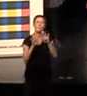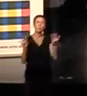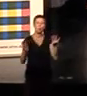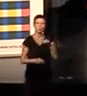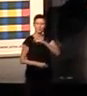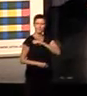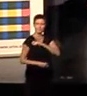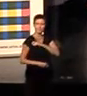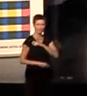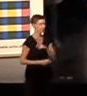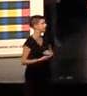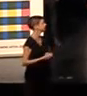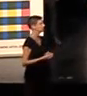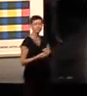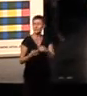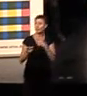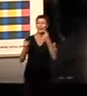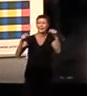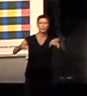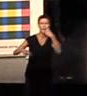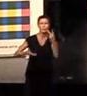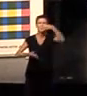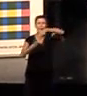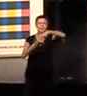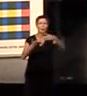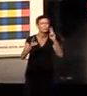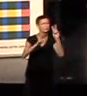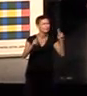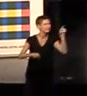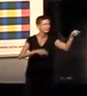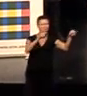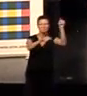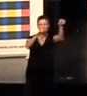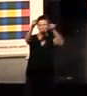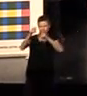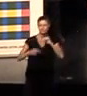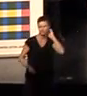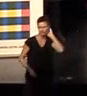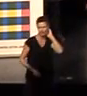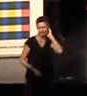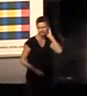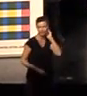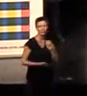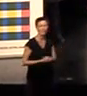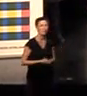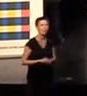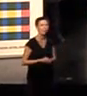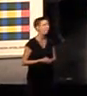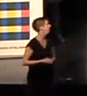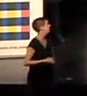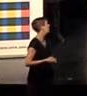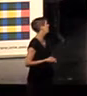board member zitting kan je stem en zo goed uit zien getty mooi hier nabana hier